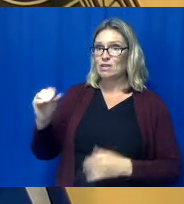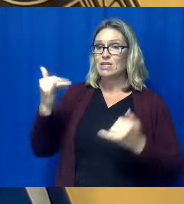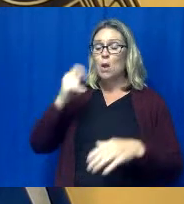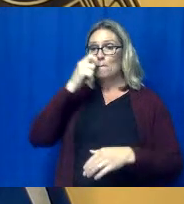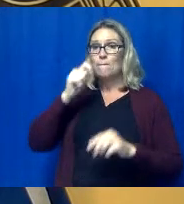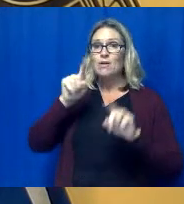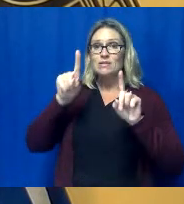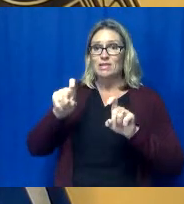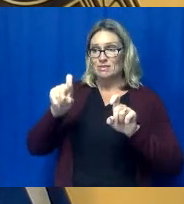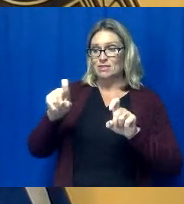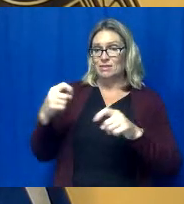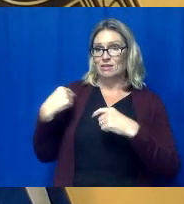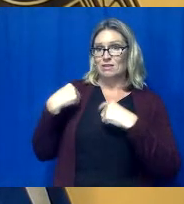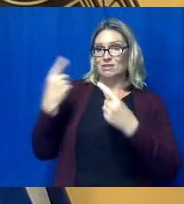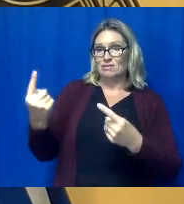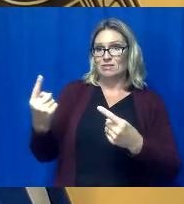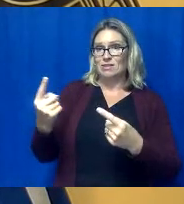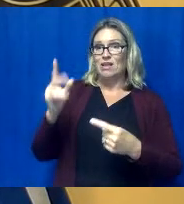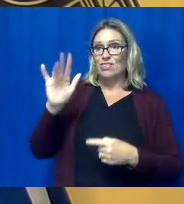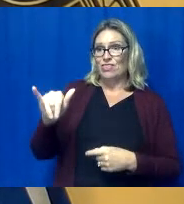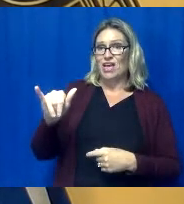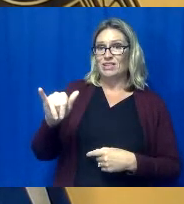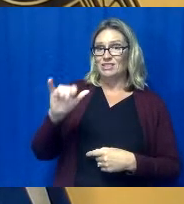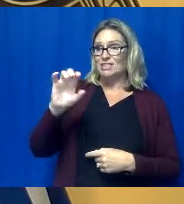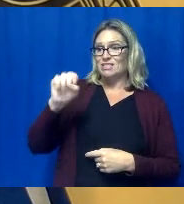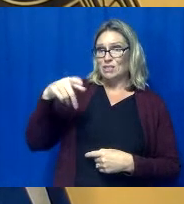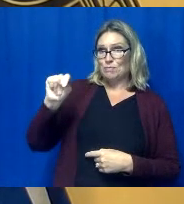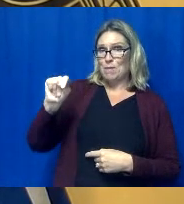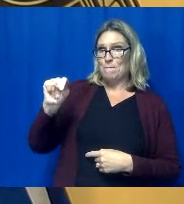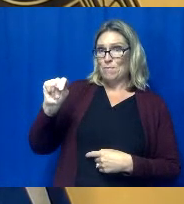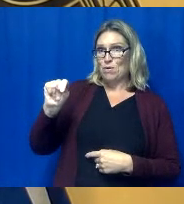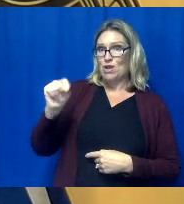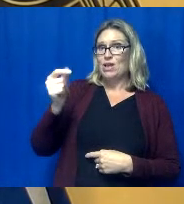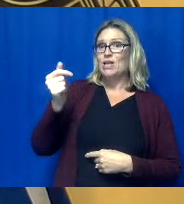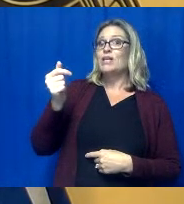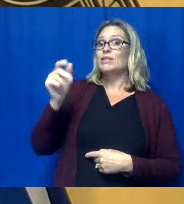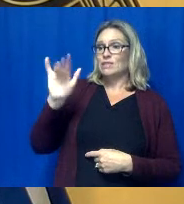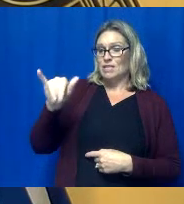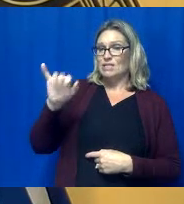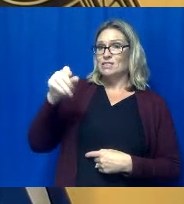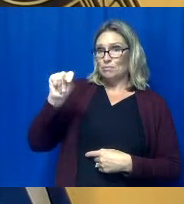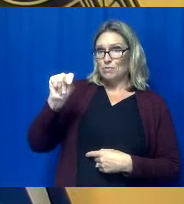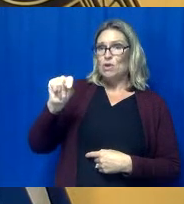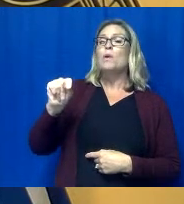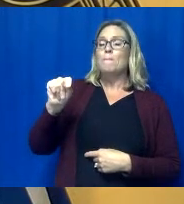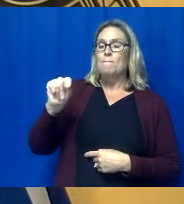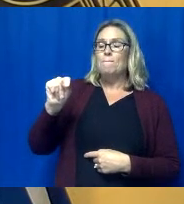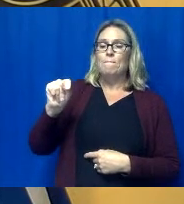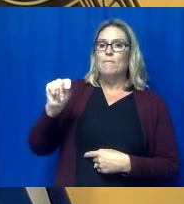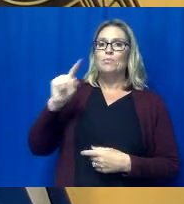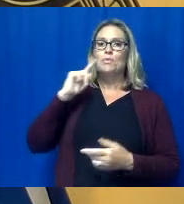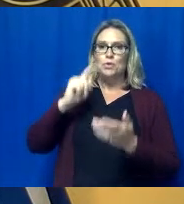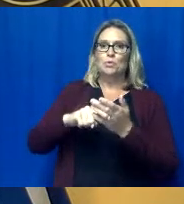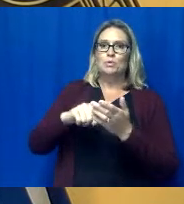the 1st and 19th September have revealed to be